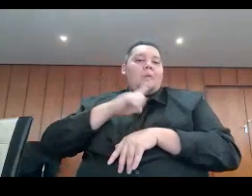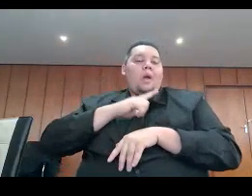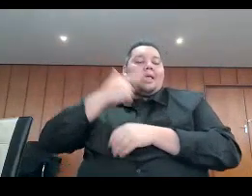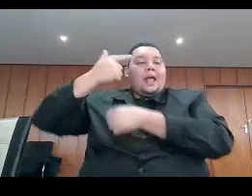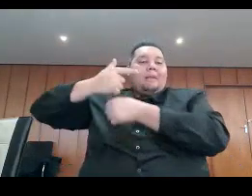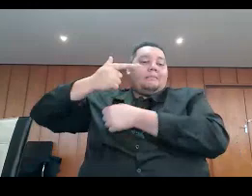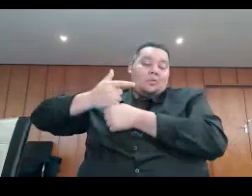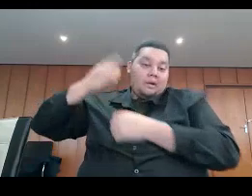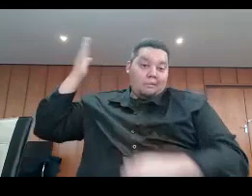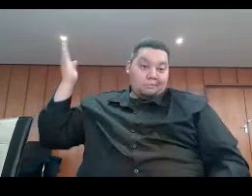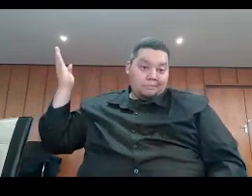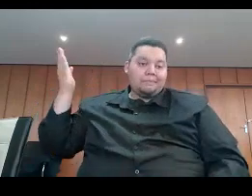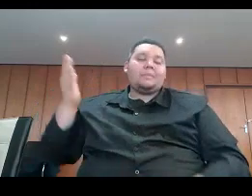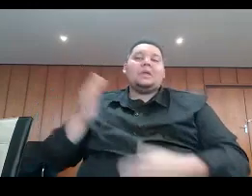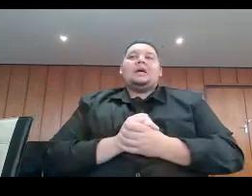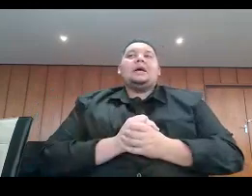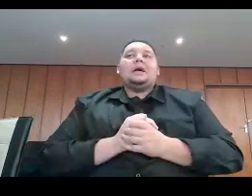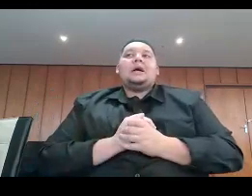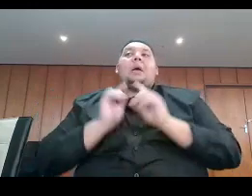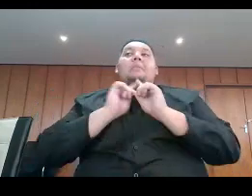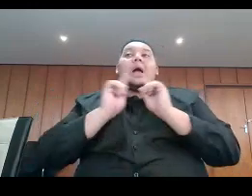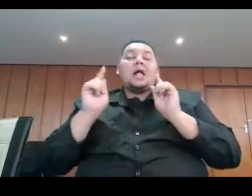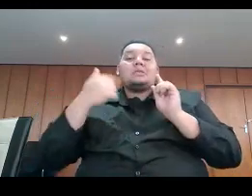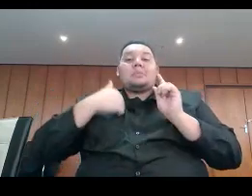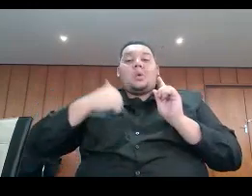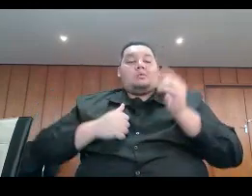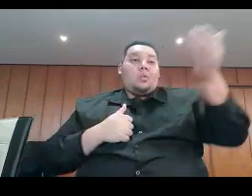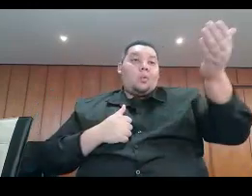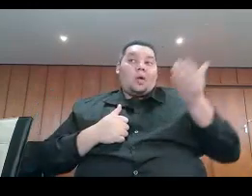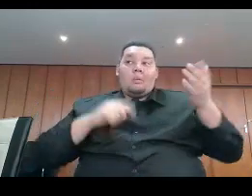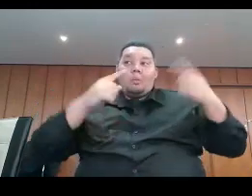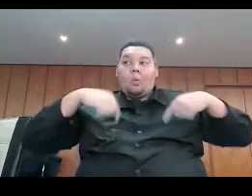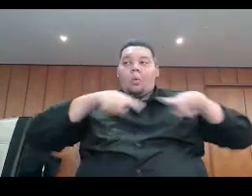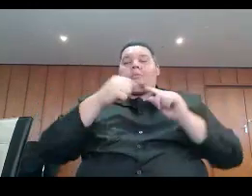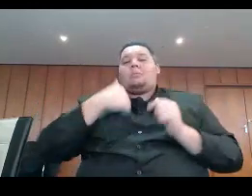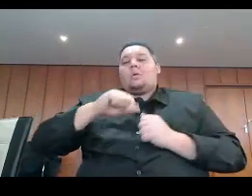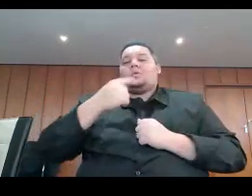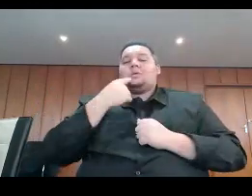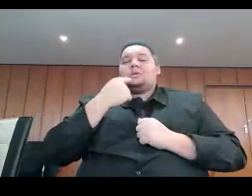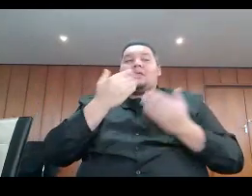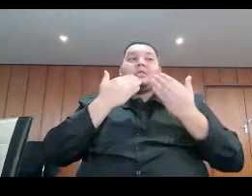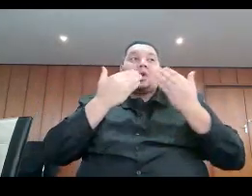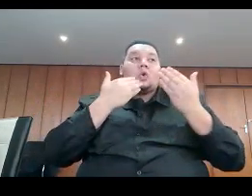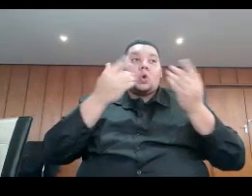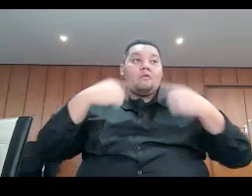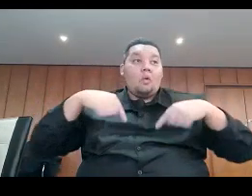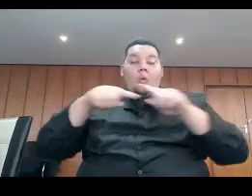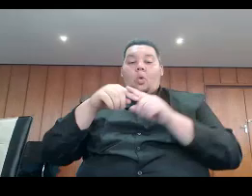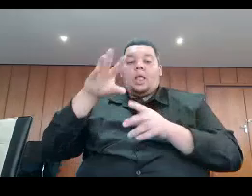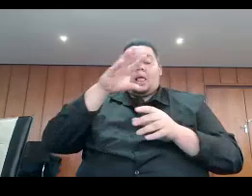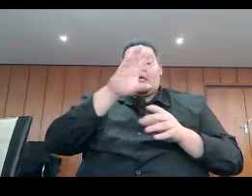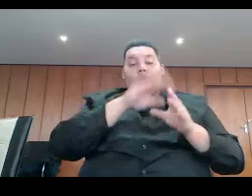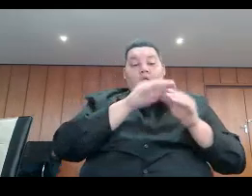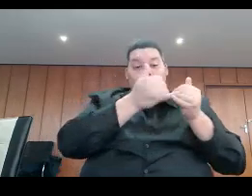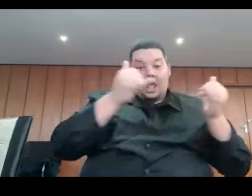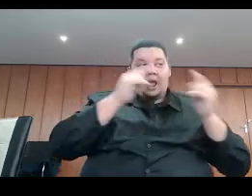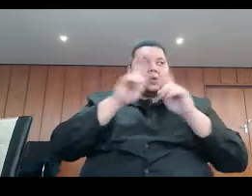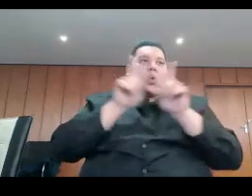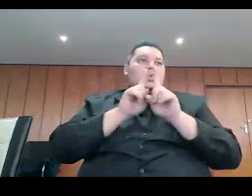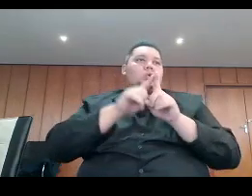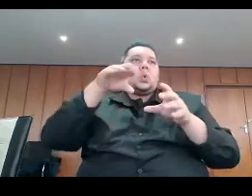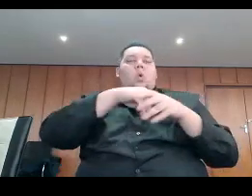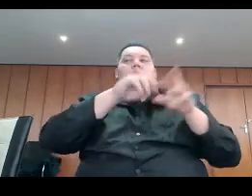camera. But I just want to welcome everybody and say thank you for joining in the room and online.